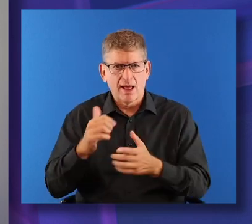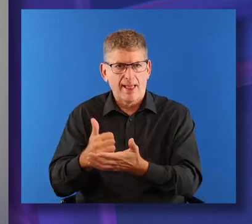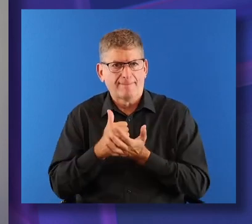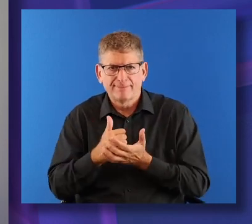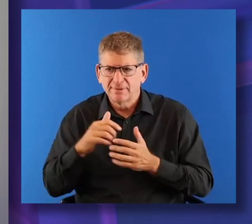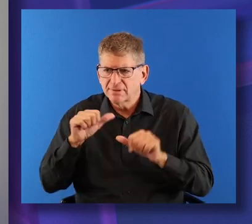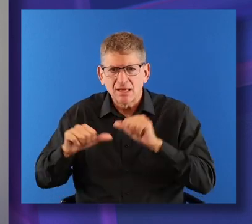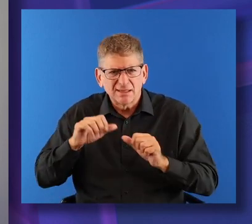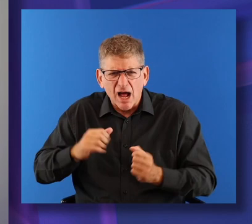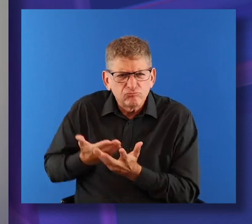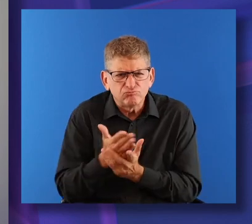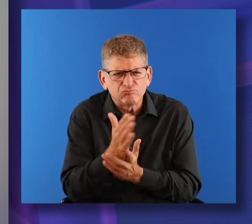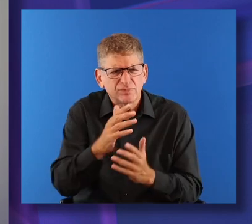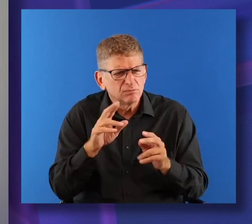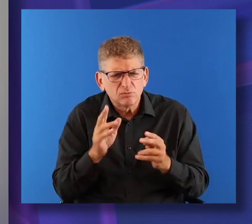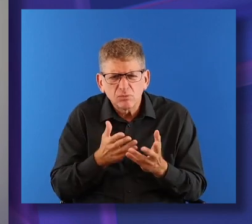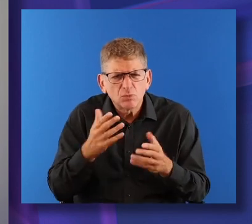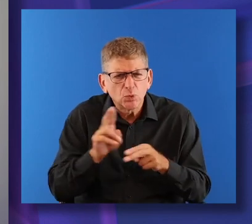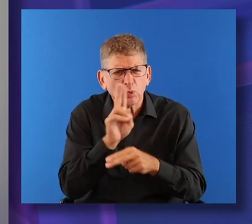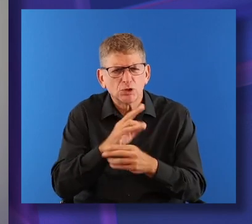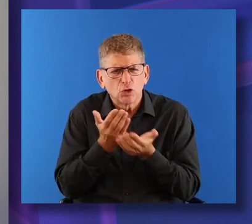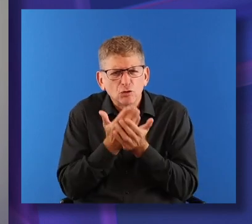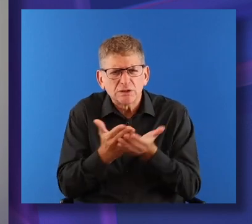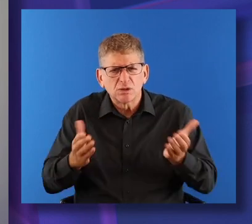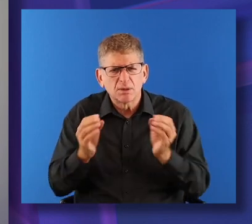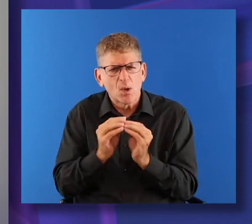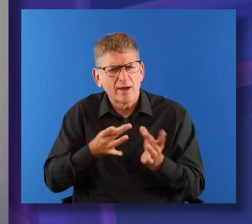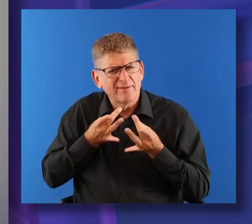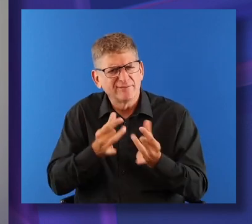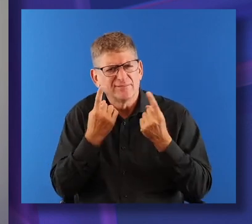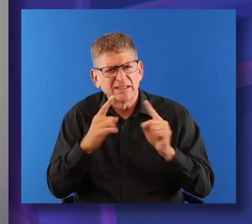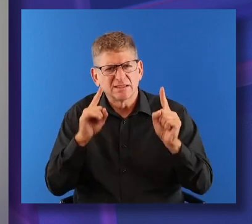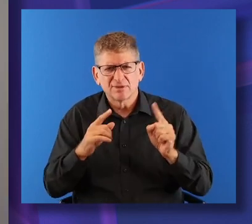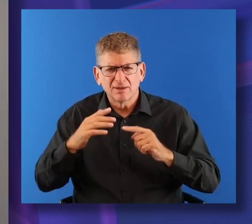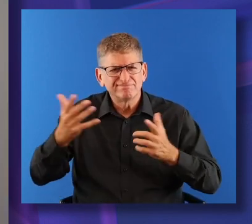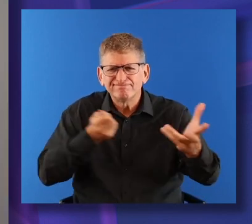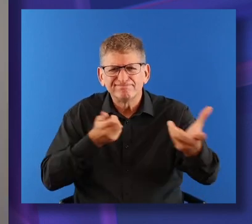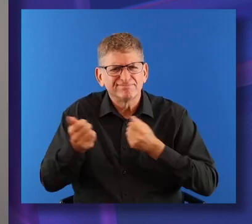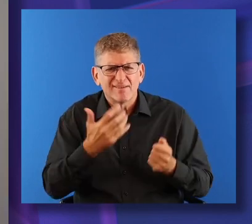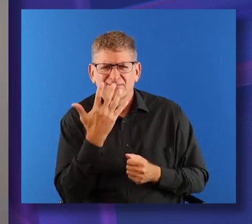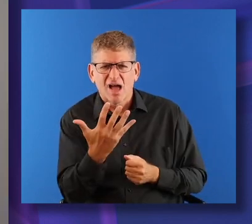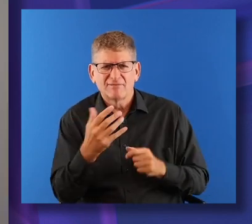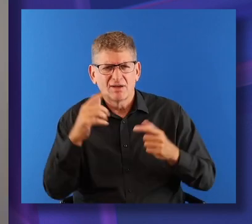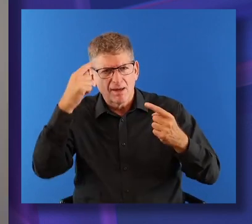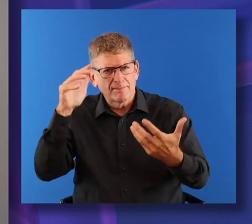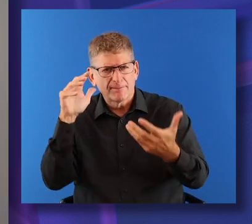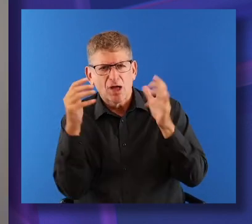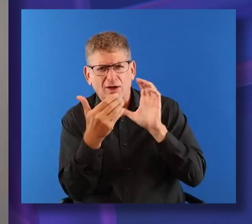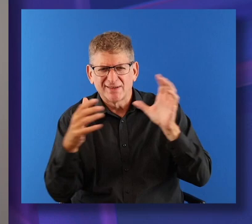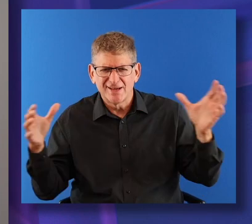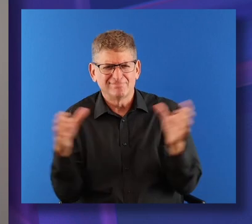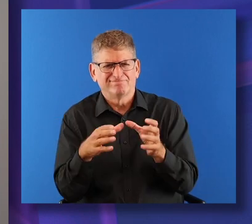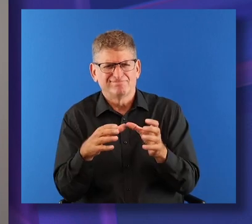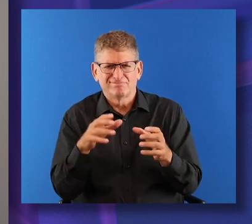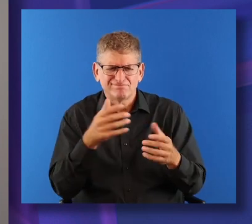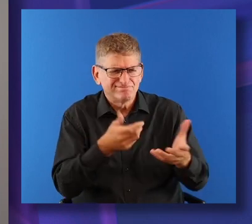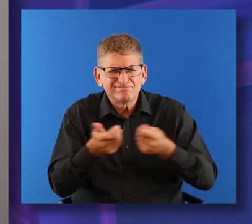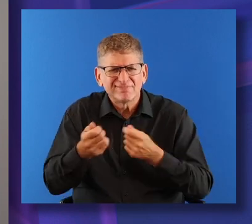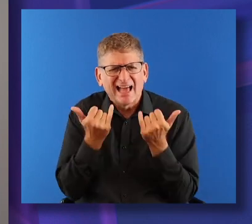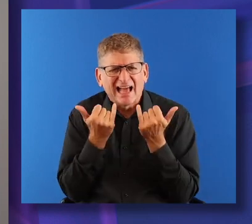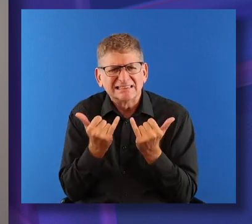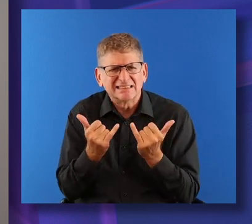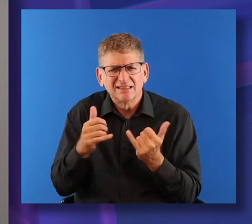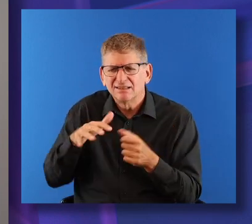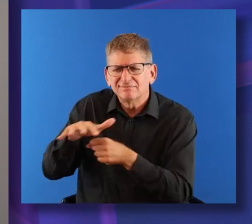reinforcement learning that will help scientists to marshal these resources more effectively, bringing together all five paradigms, drawing